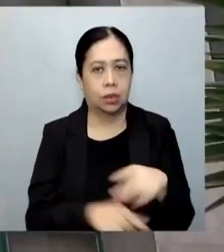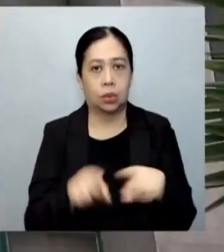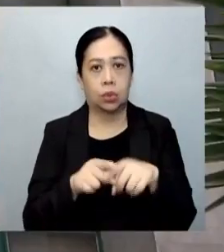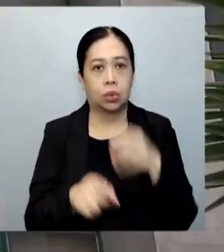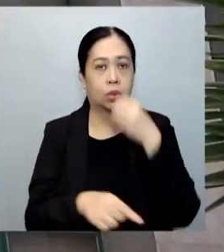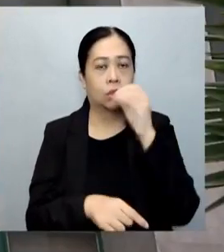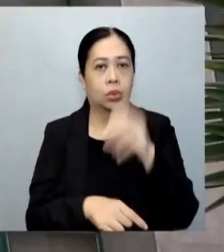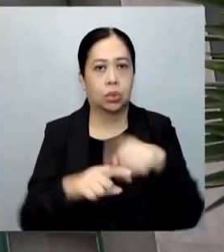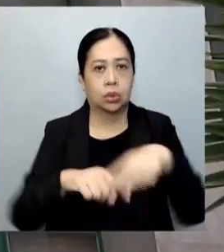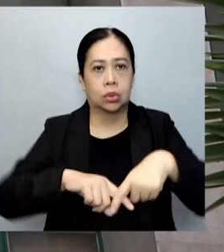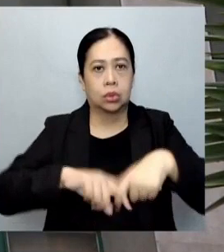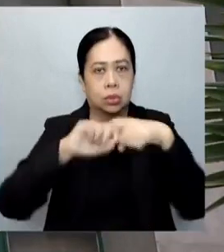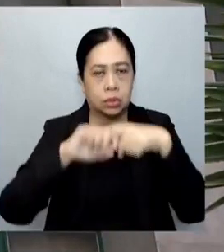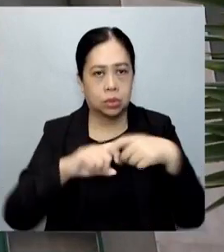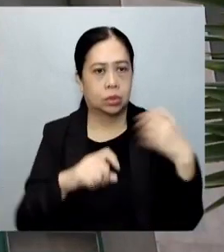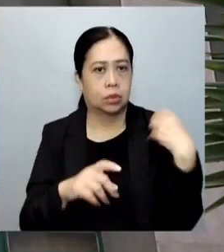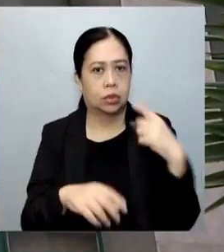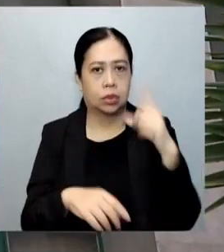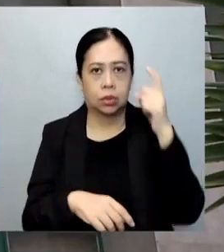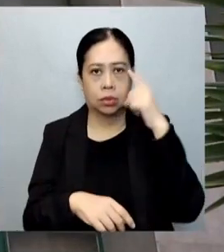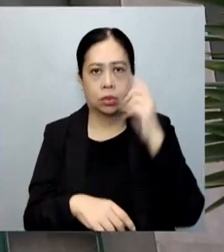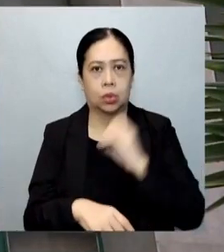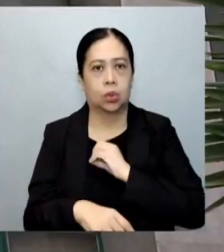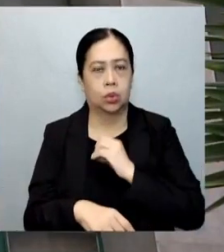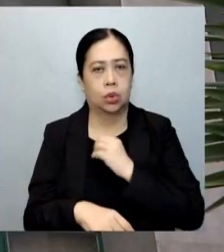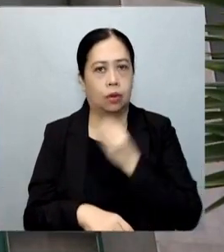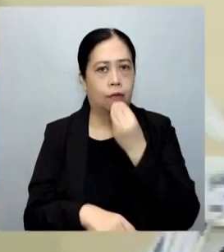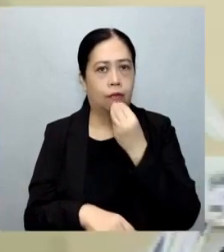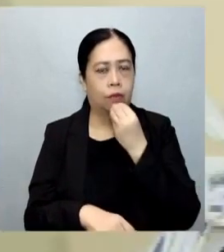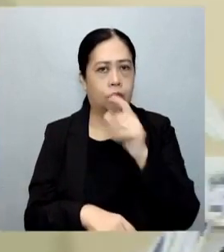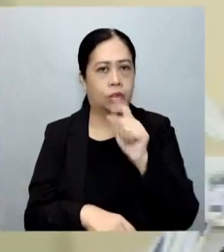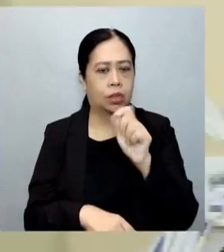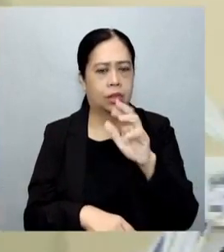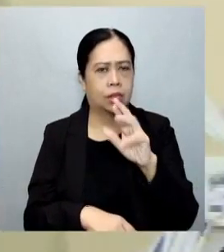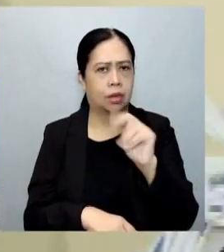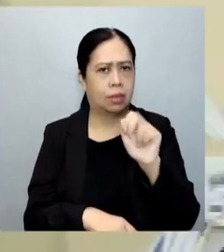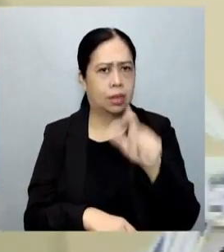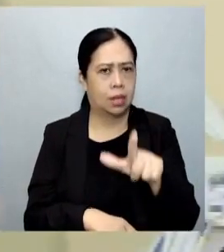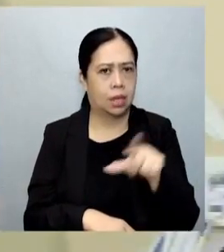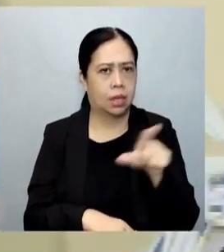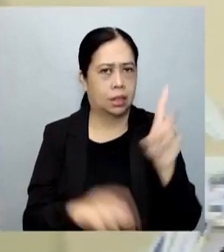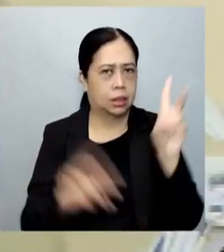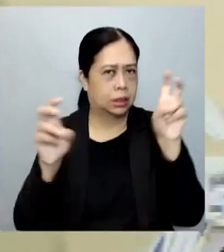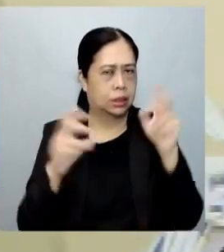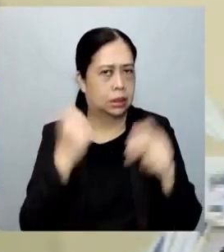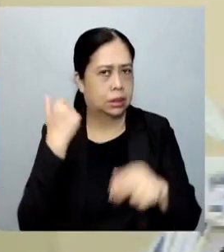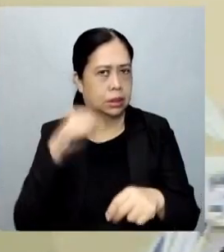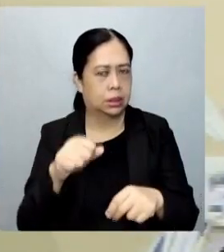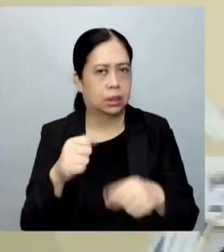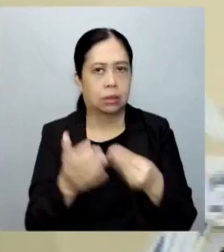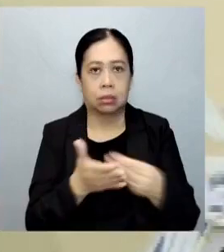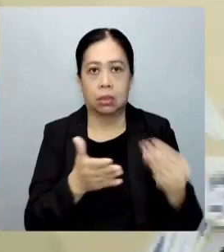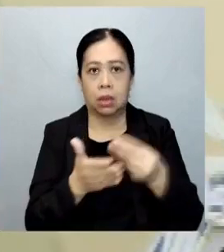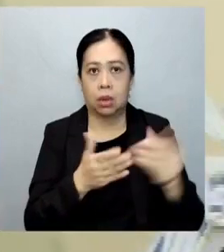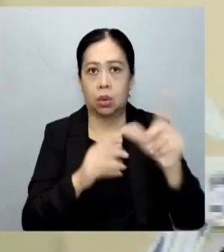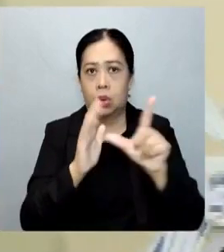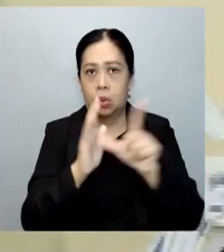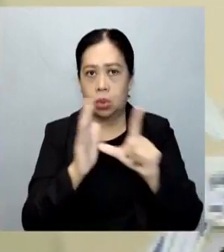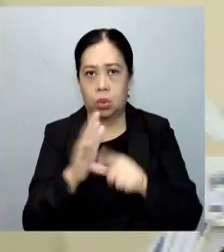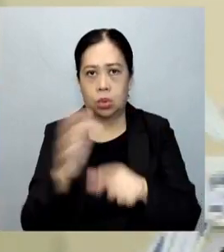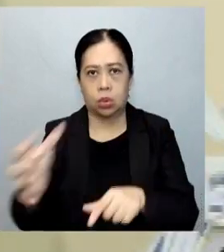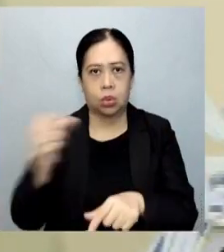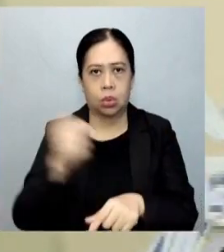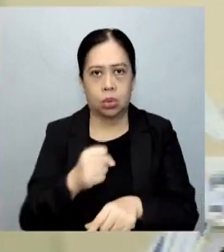suspended were officials of the government-owned Food Terminal Incorporated. They allegedly violated the procurement law when it chose a